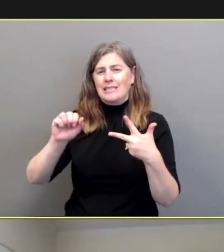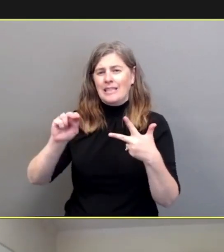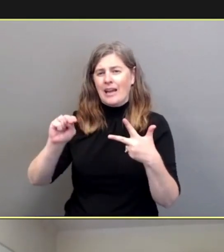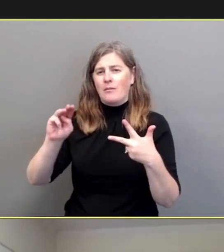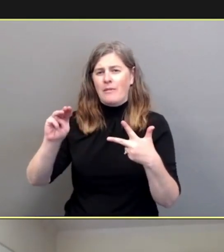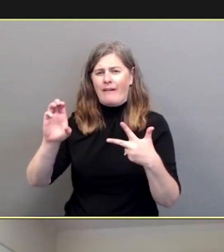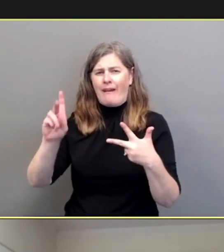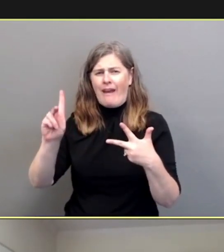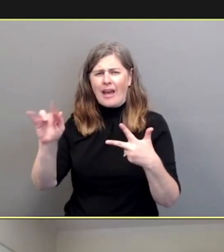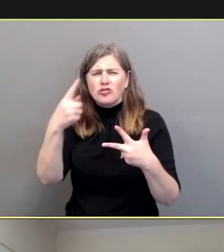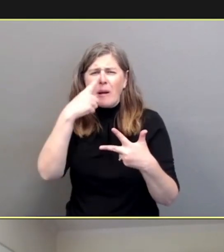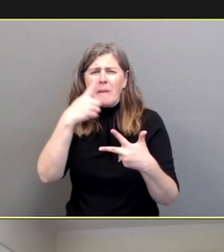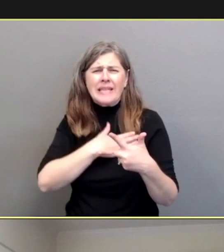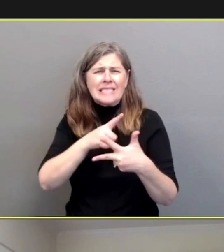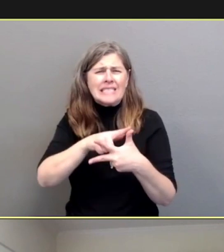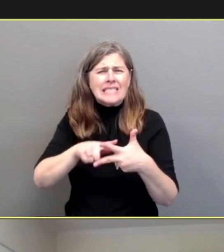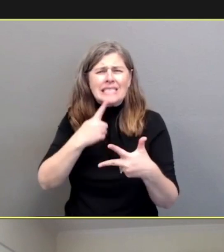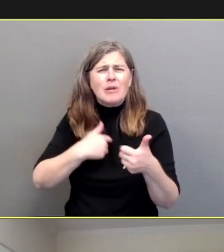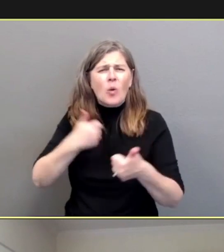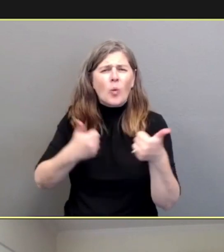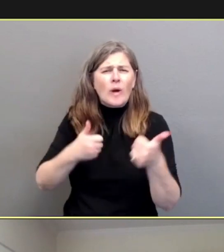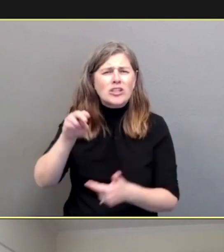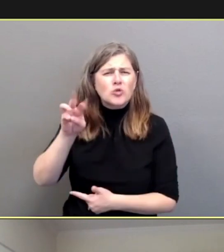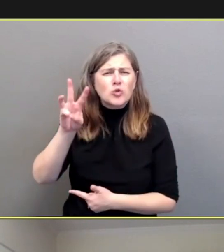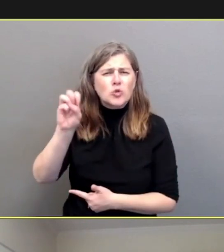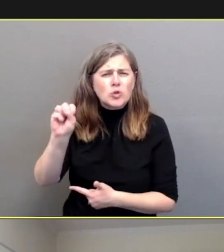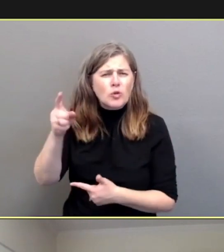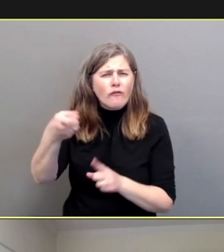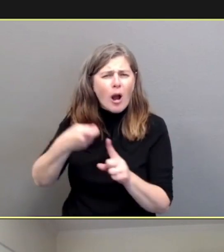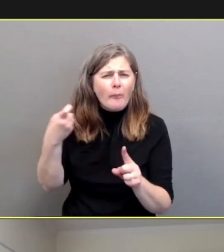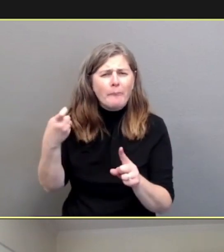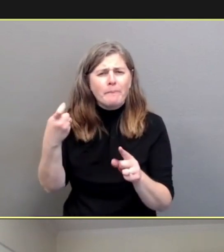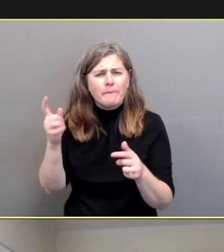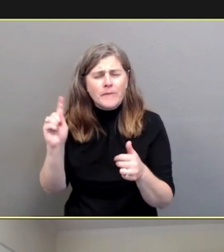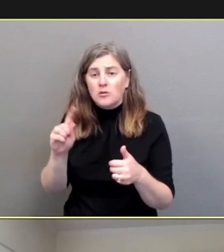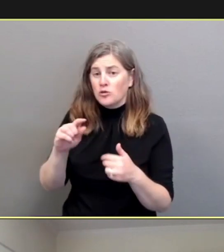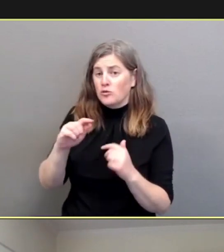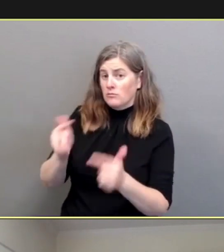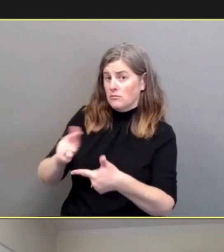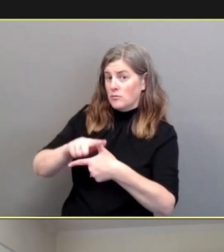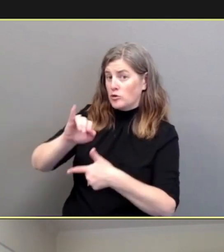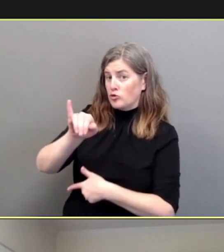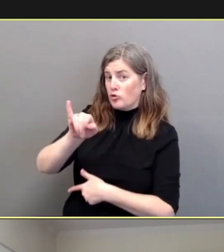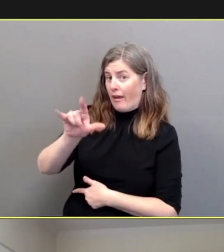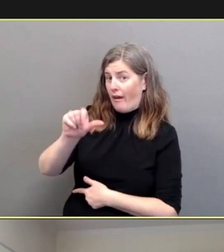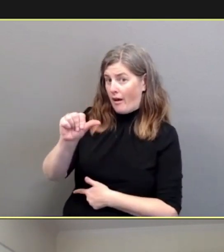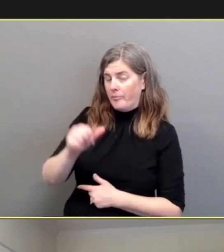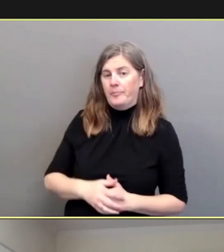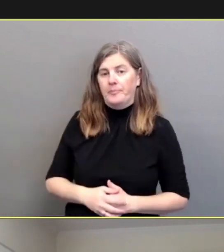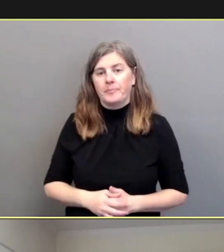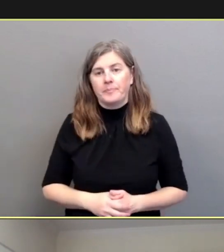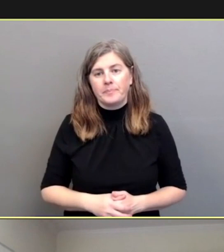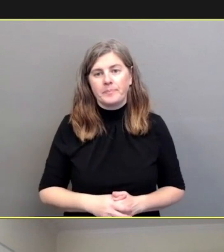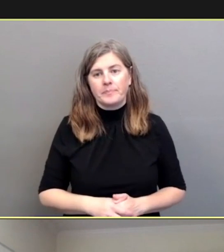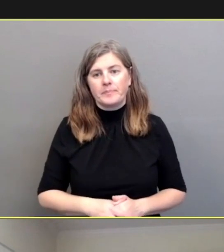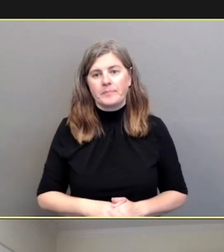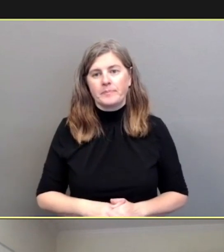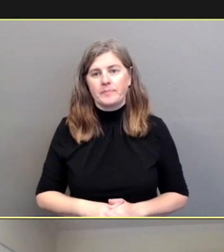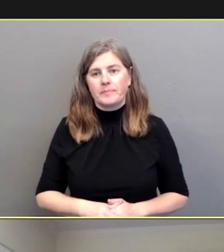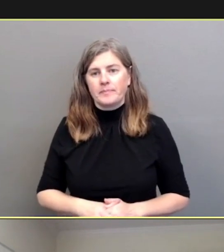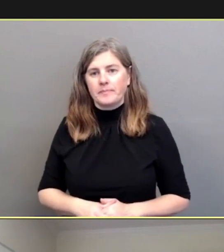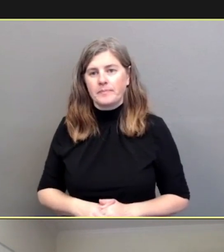out your media outlet when I call on you, I'd appreciate it. Julia, you are unmuted. Thank you, and thanks